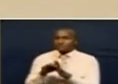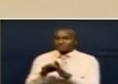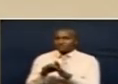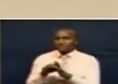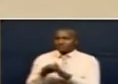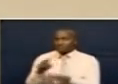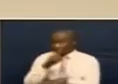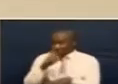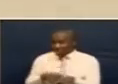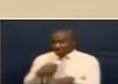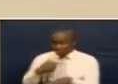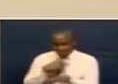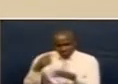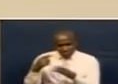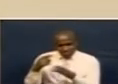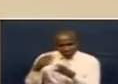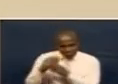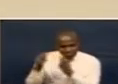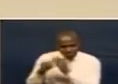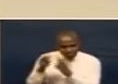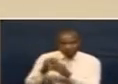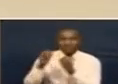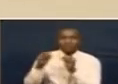when we calculate, we can bring around